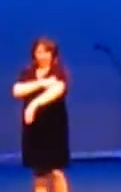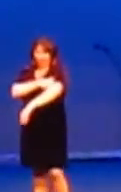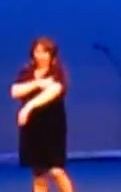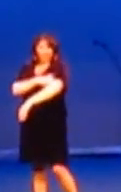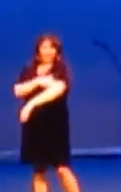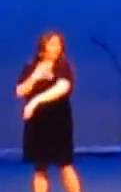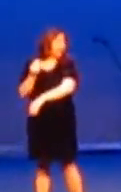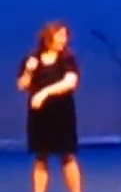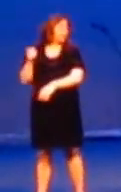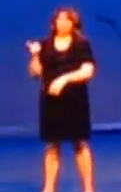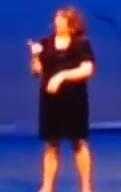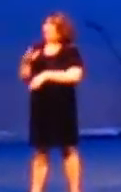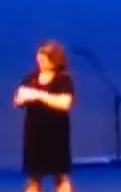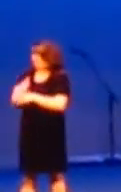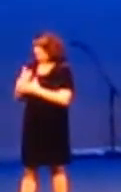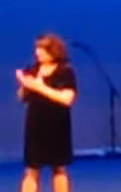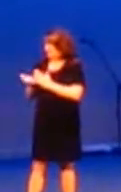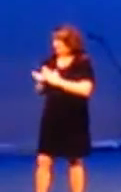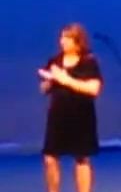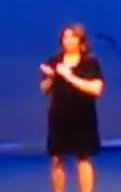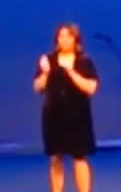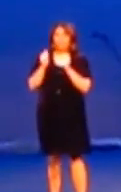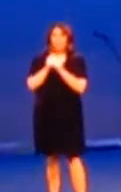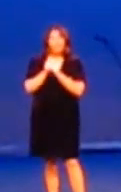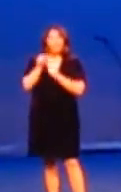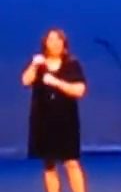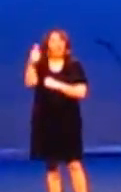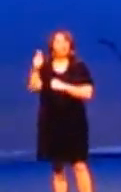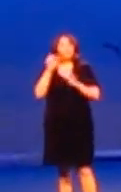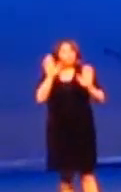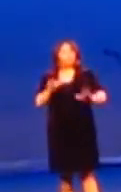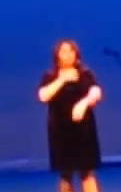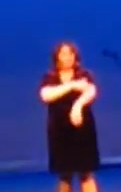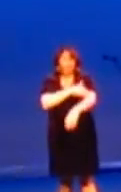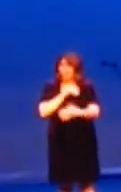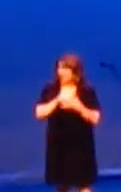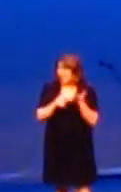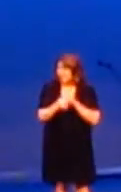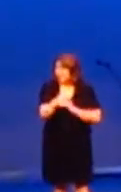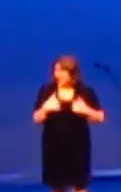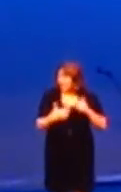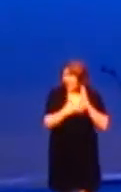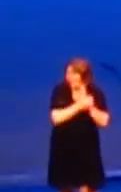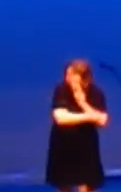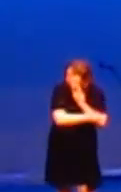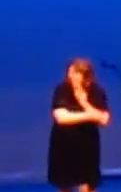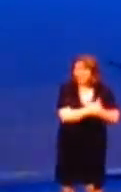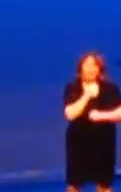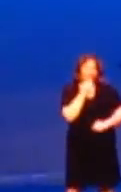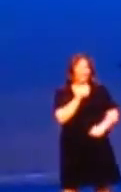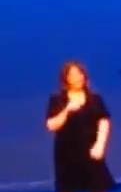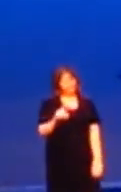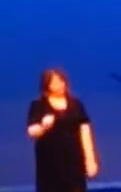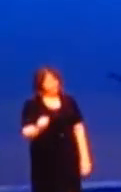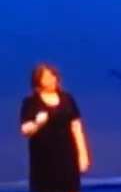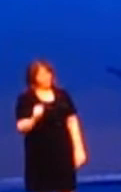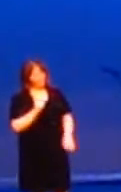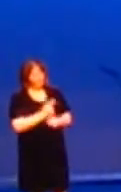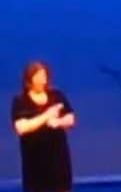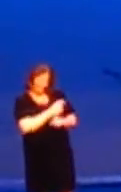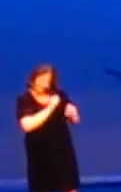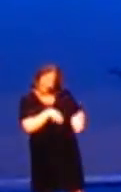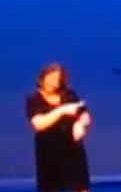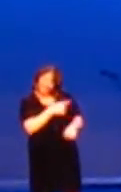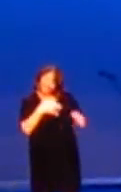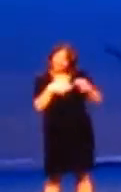and you're on the spectrum with all these superpowers, that it would take ability, not disability? And if so, kind of explain